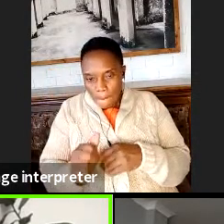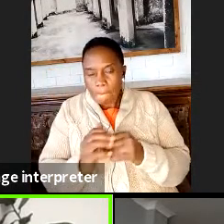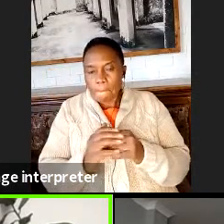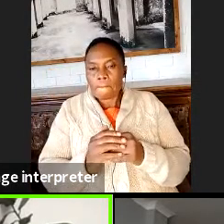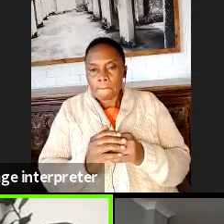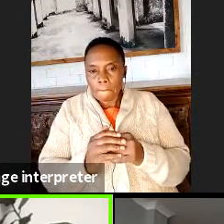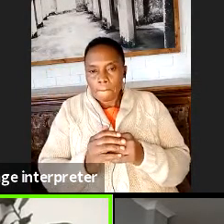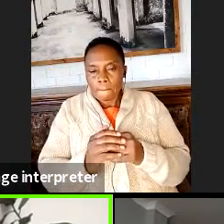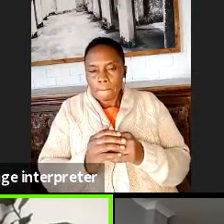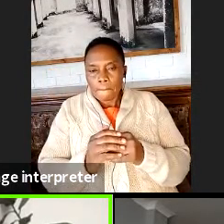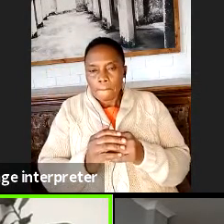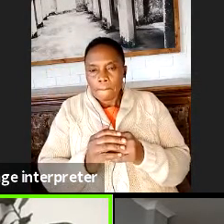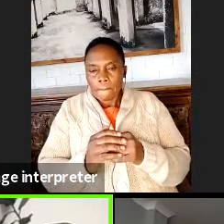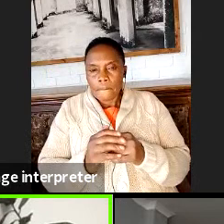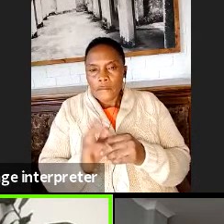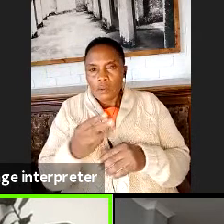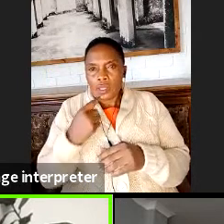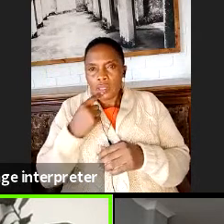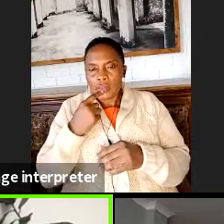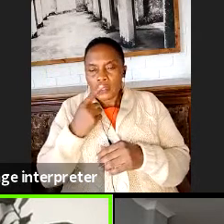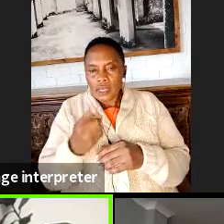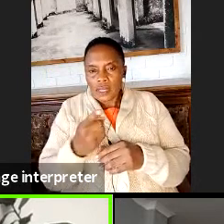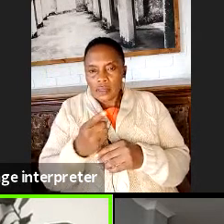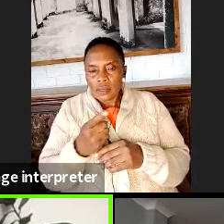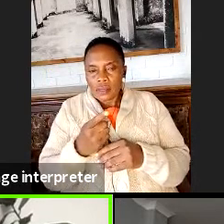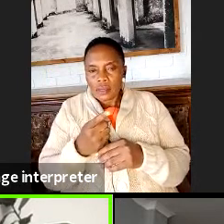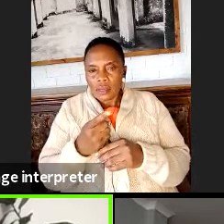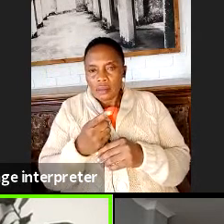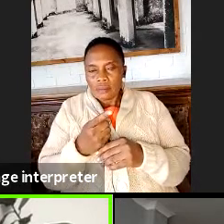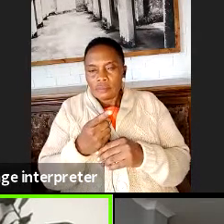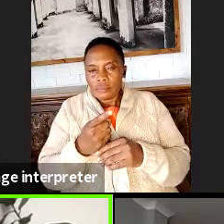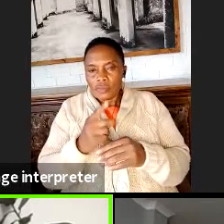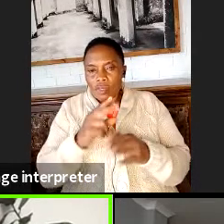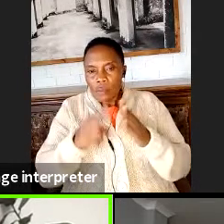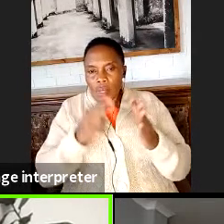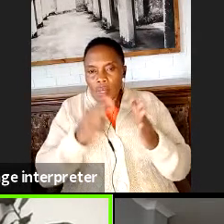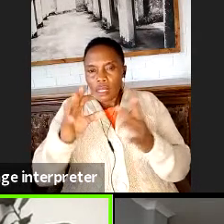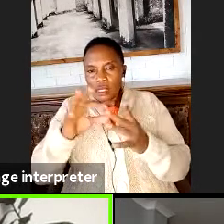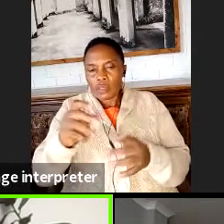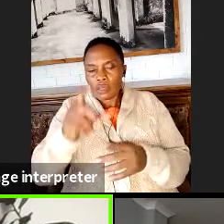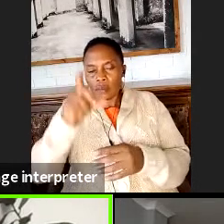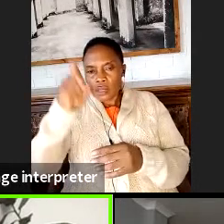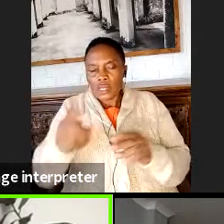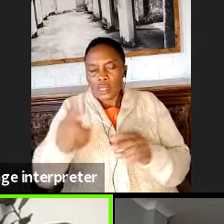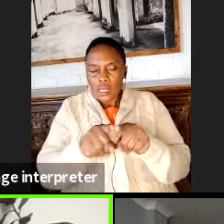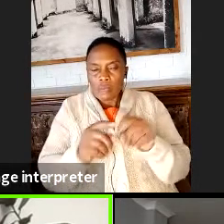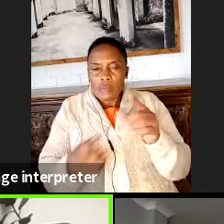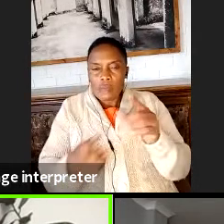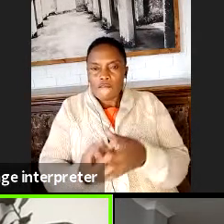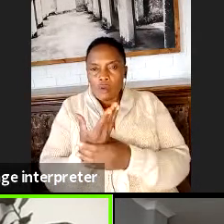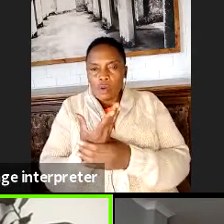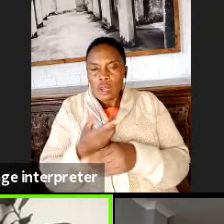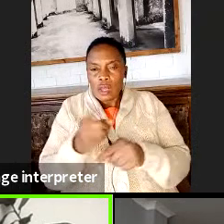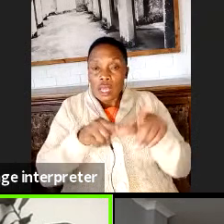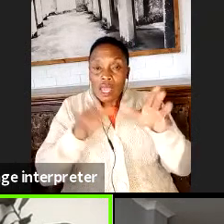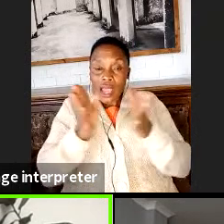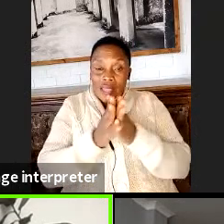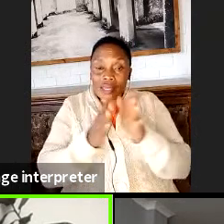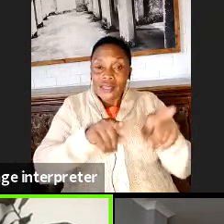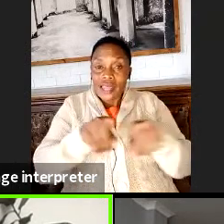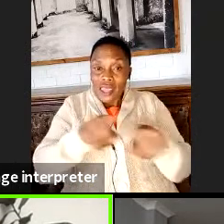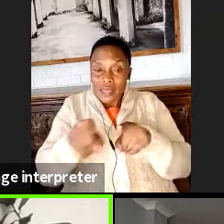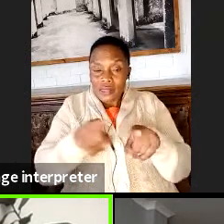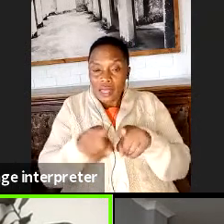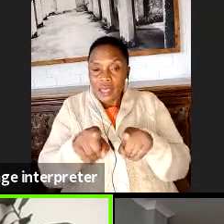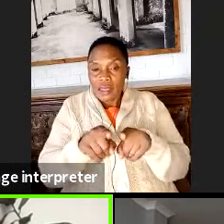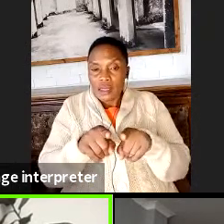policy analyst, research, media, and comms specialist. She's also the founder and executive director of Tom